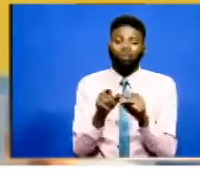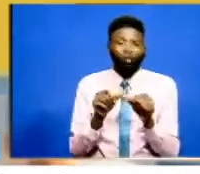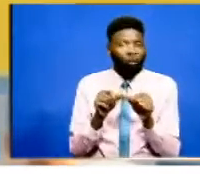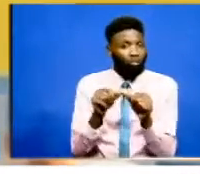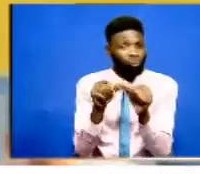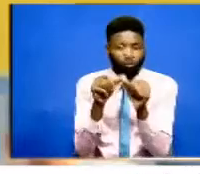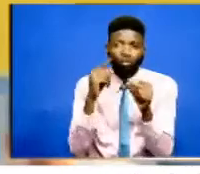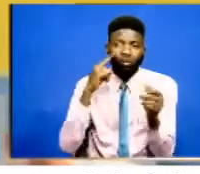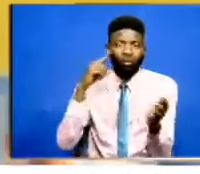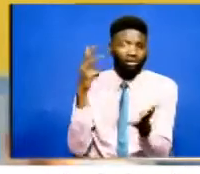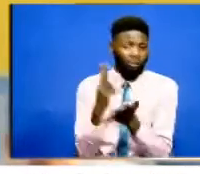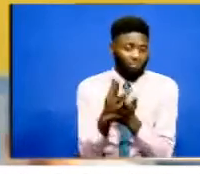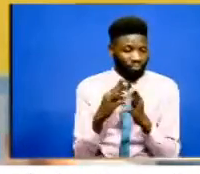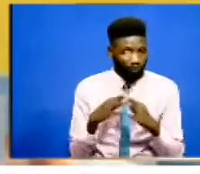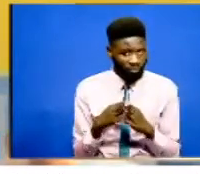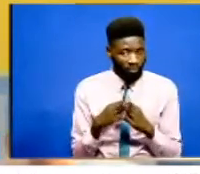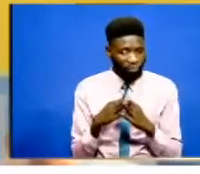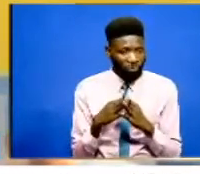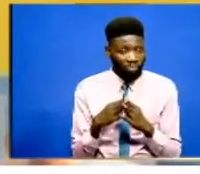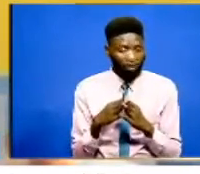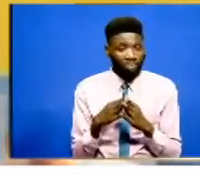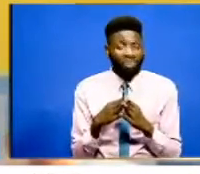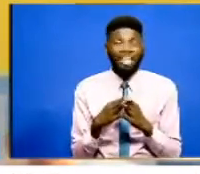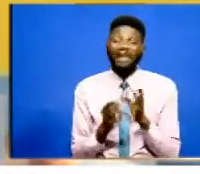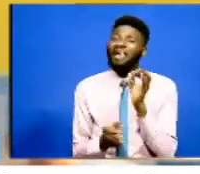that unless we are locally,